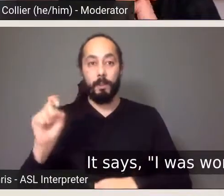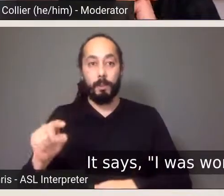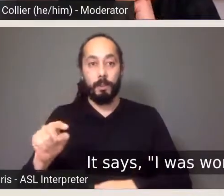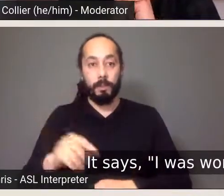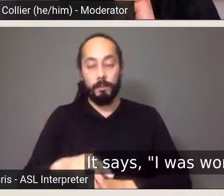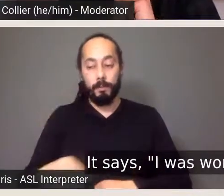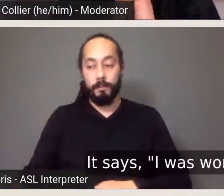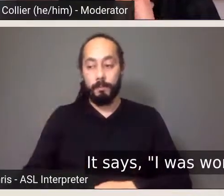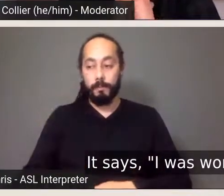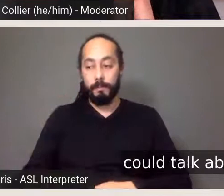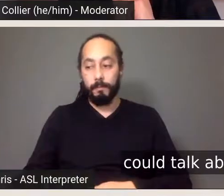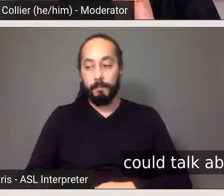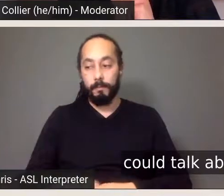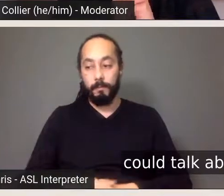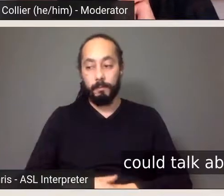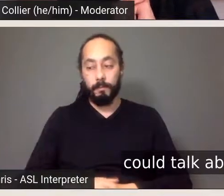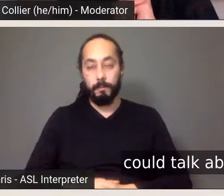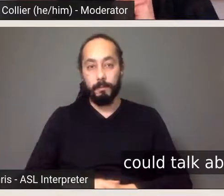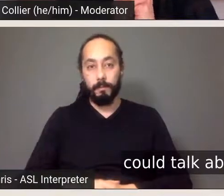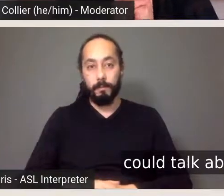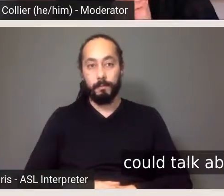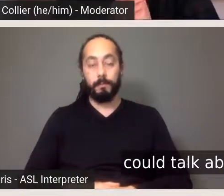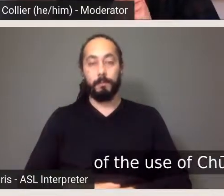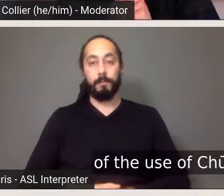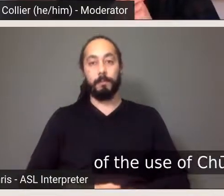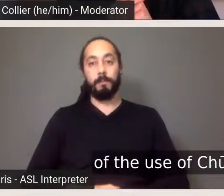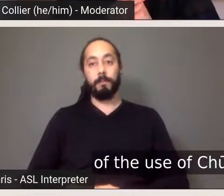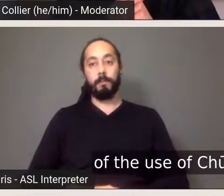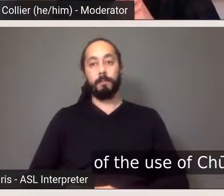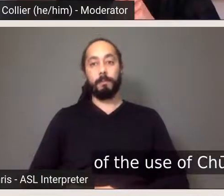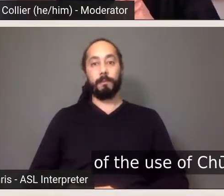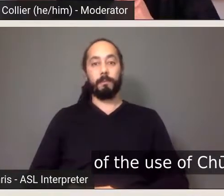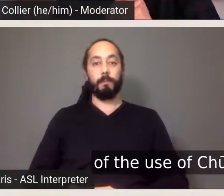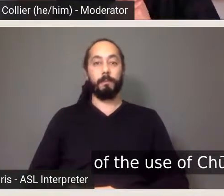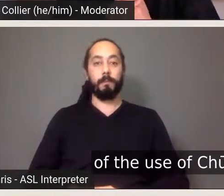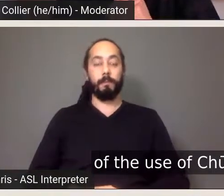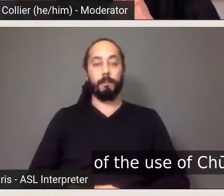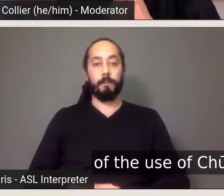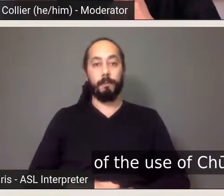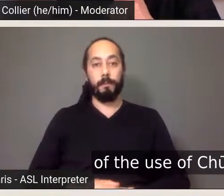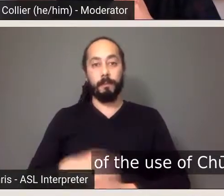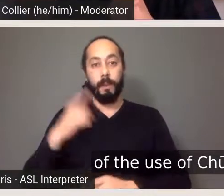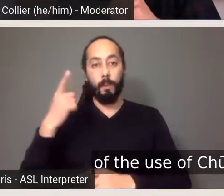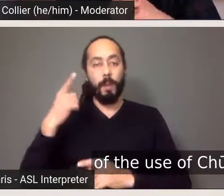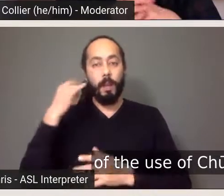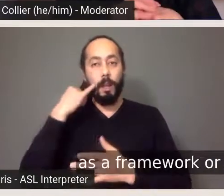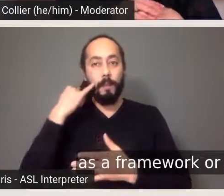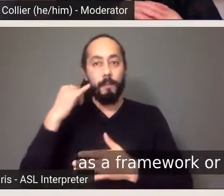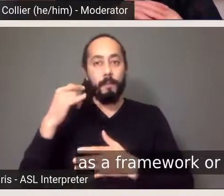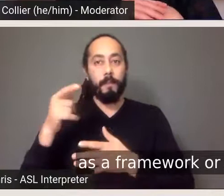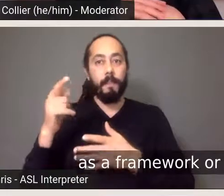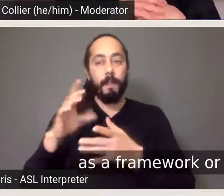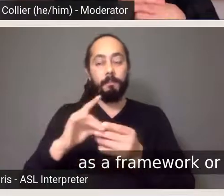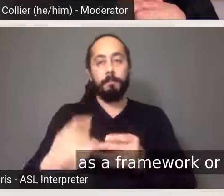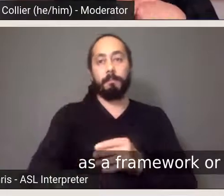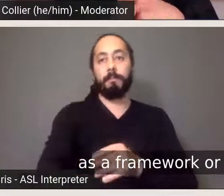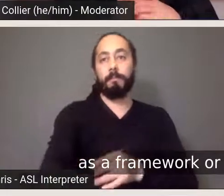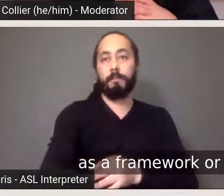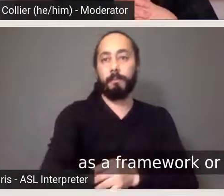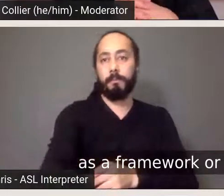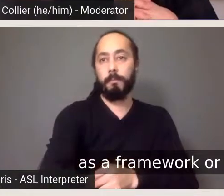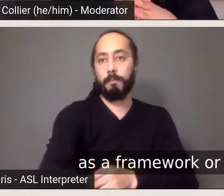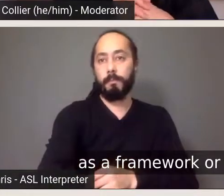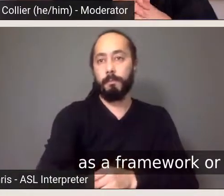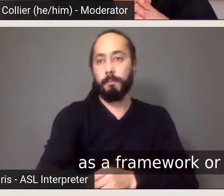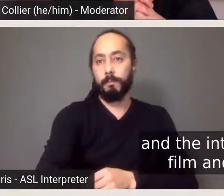I was wondering if the panelists could talk about their thoughts of the use of Chuya Nakahara's poetry as a framework or